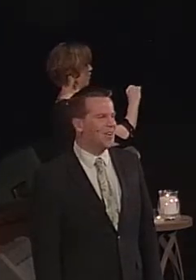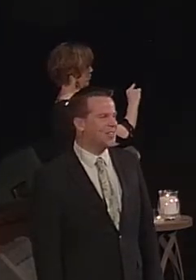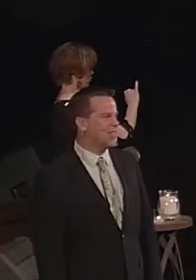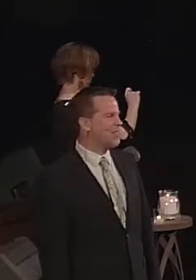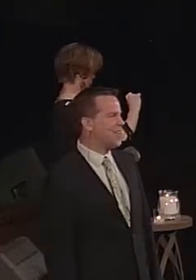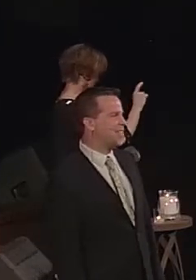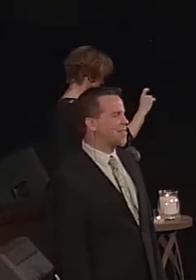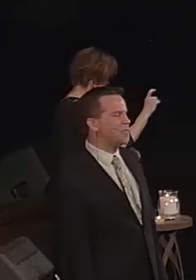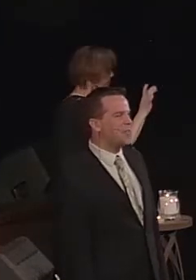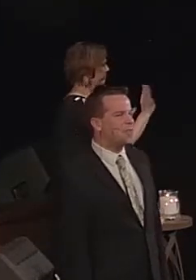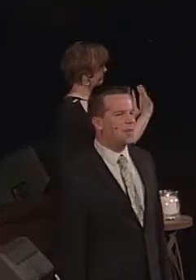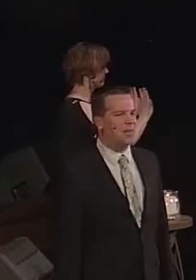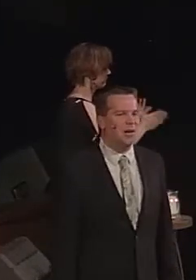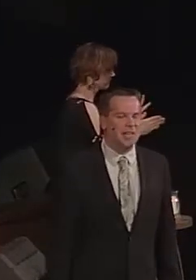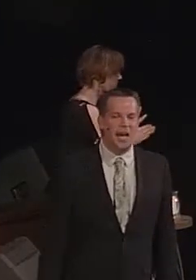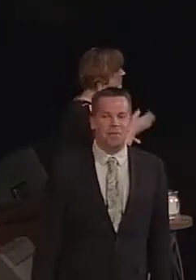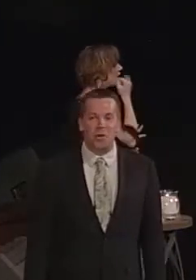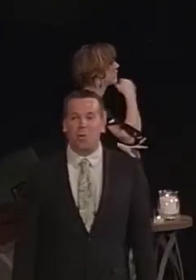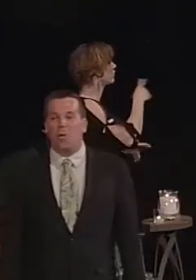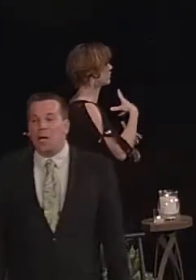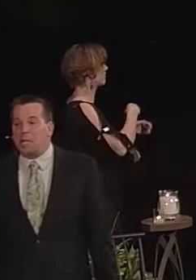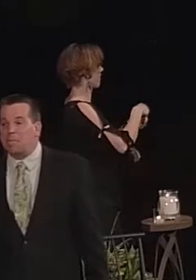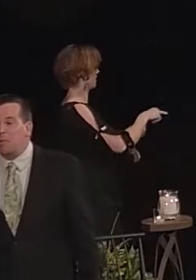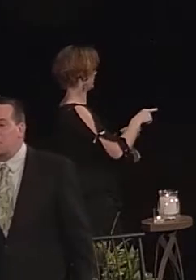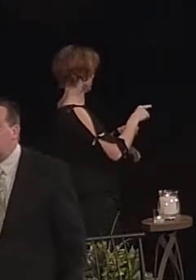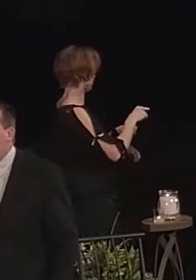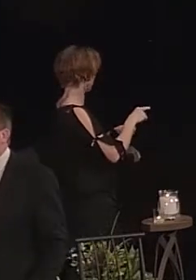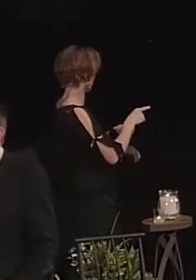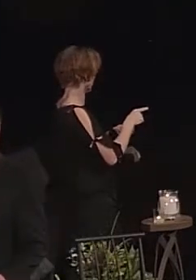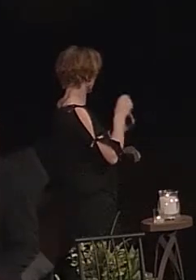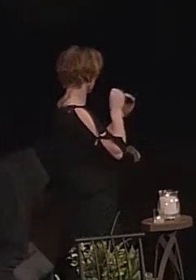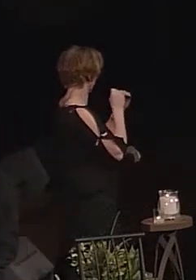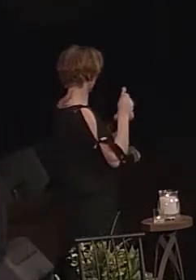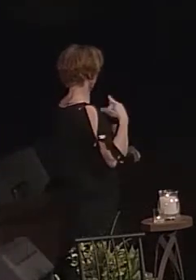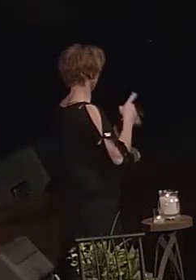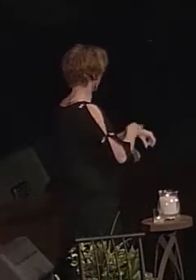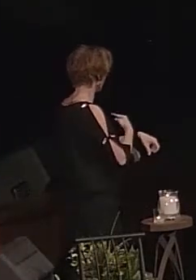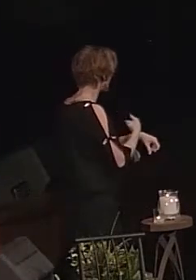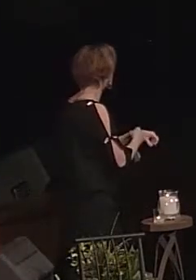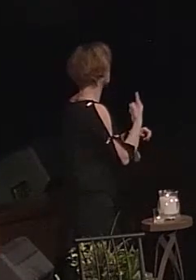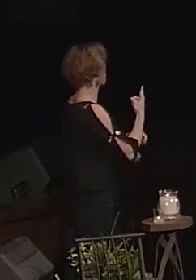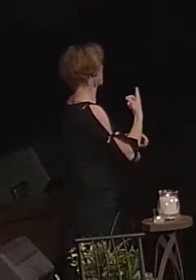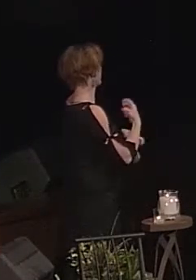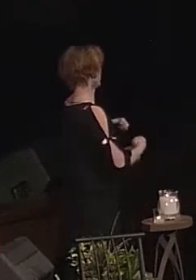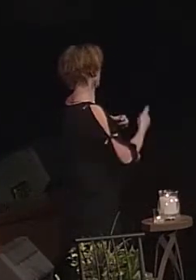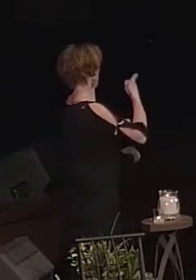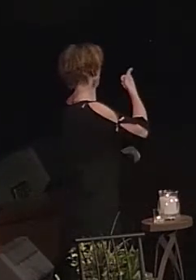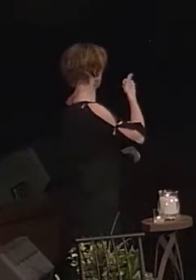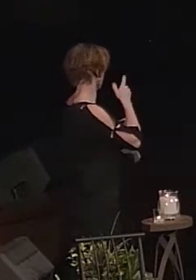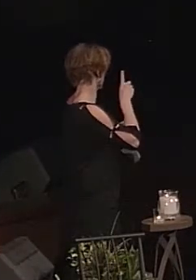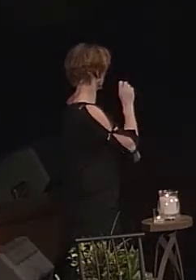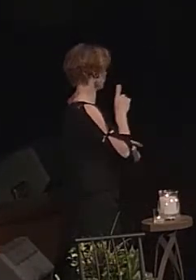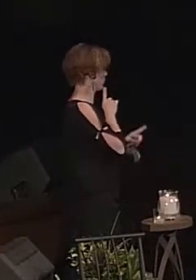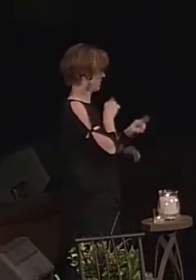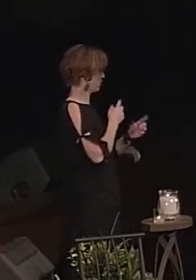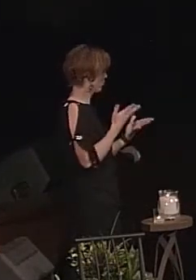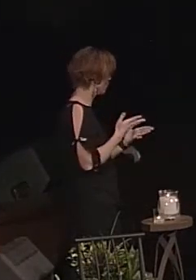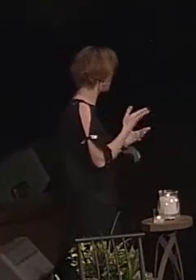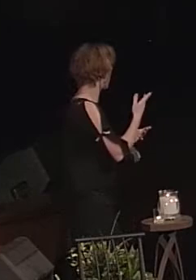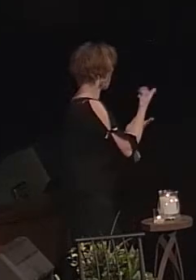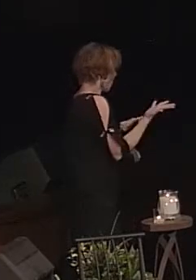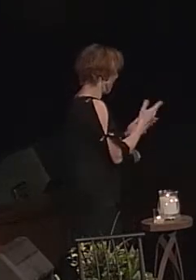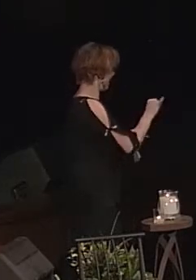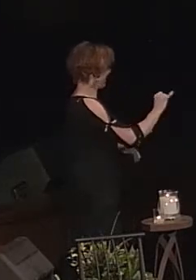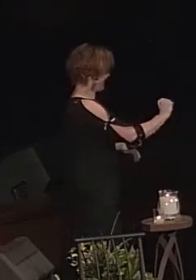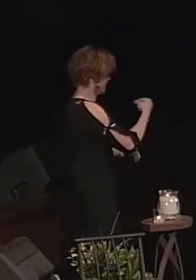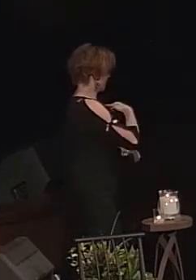And for those of you who've been in this movement for a long time, you know one of the most difficult questions to answer is, what is religious science